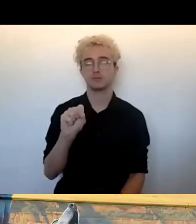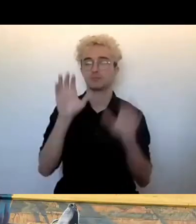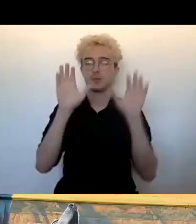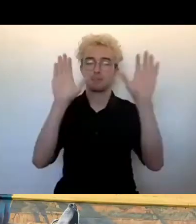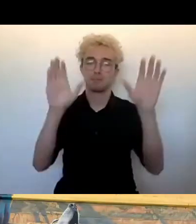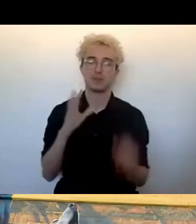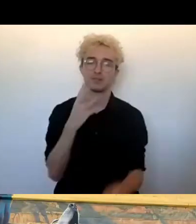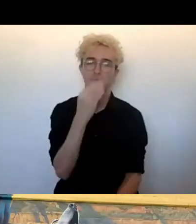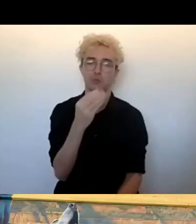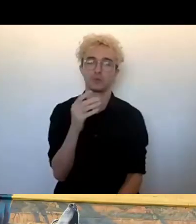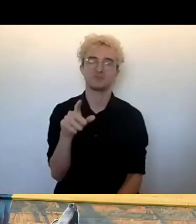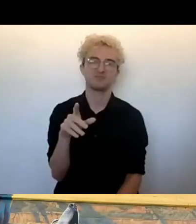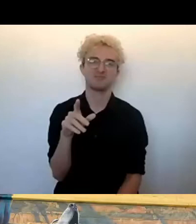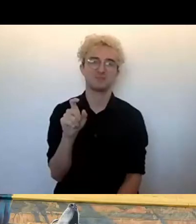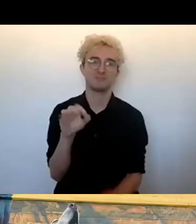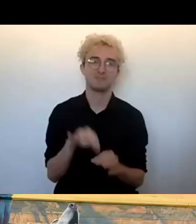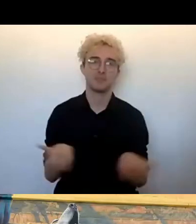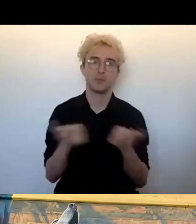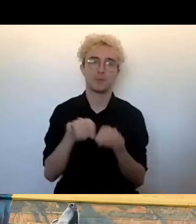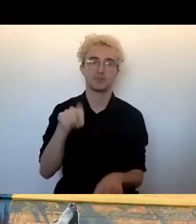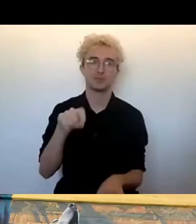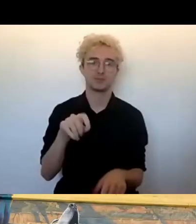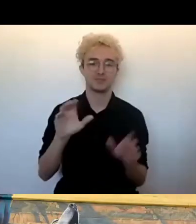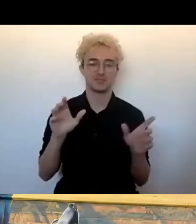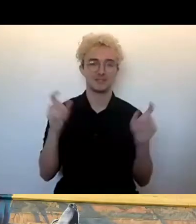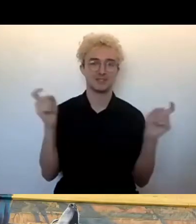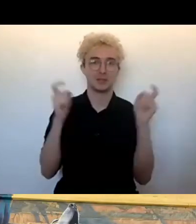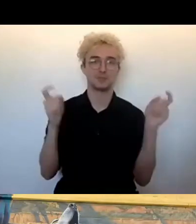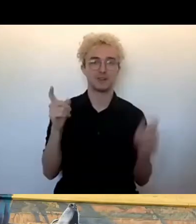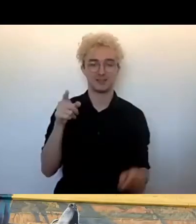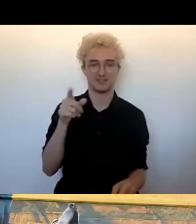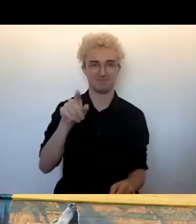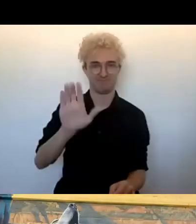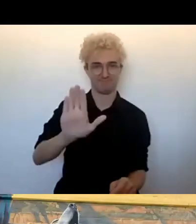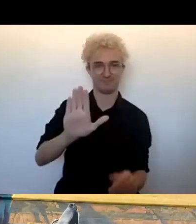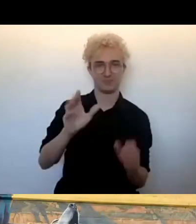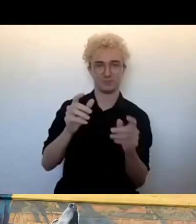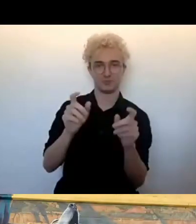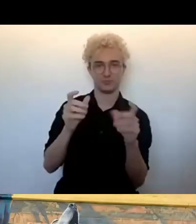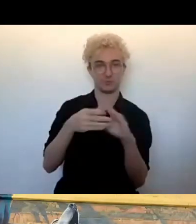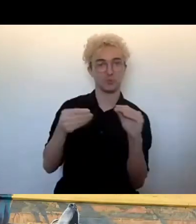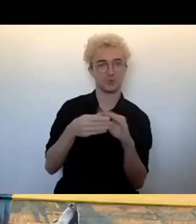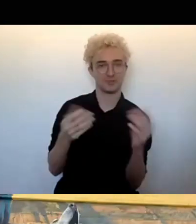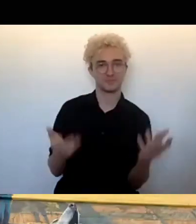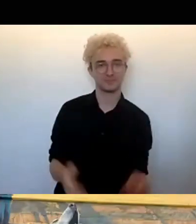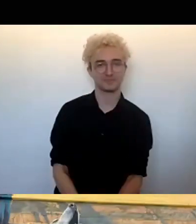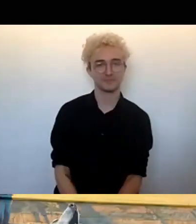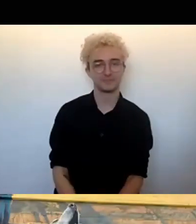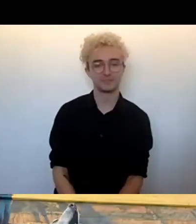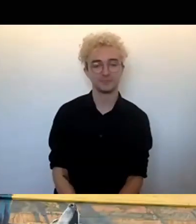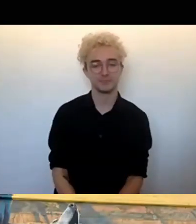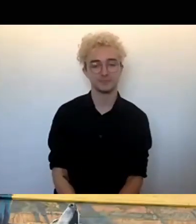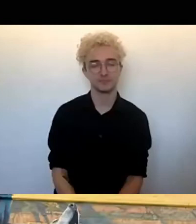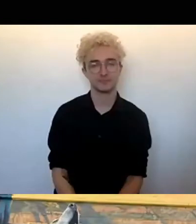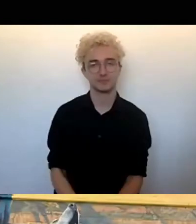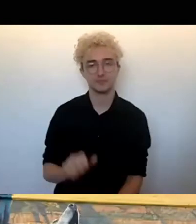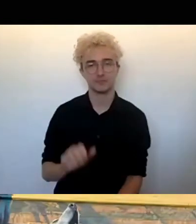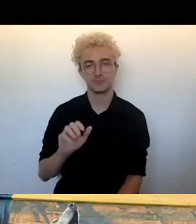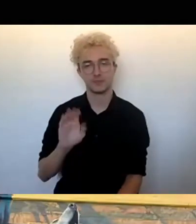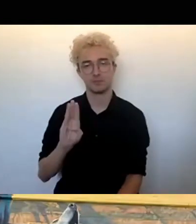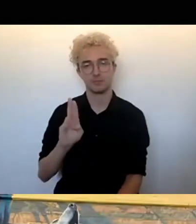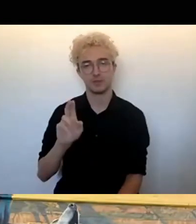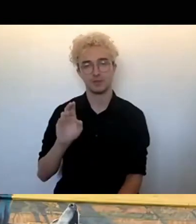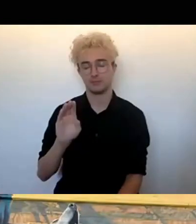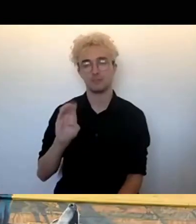need to celebrate the stories of these dispersing wolves. Absolutely. And would you mind just sharing with everyone how Anubis was